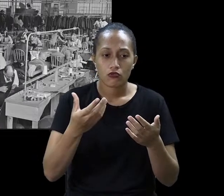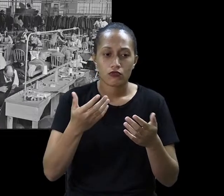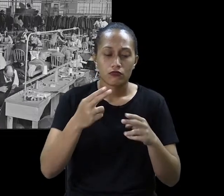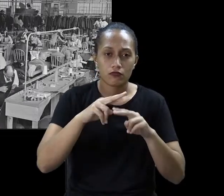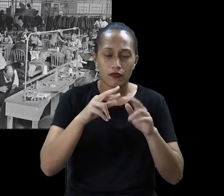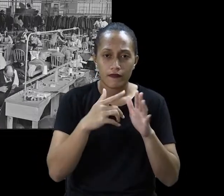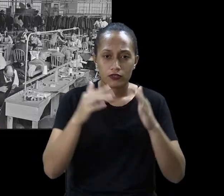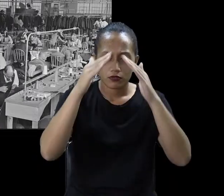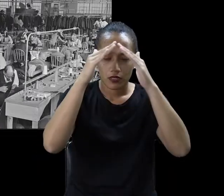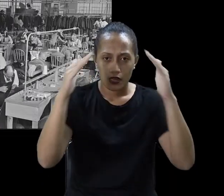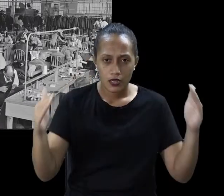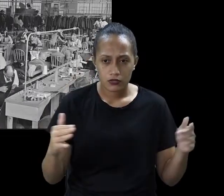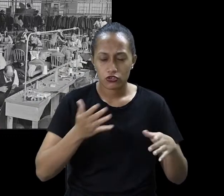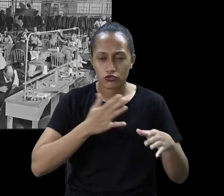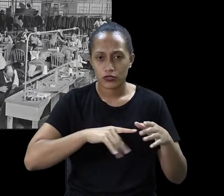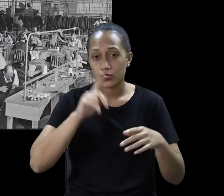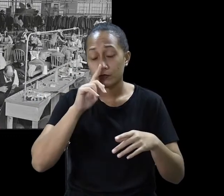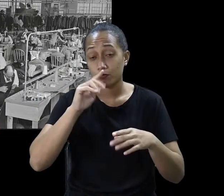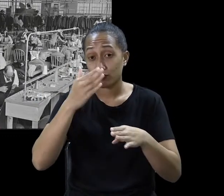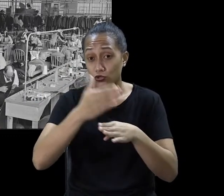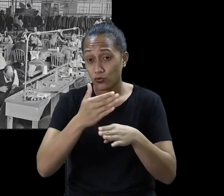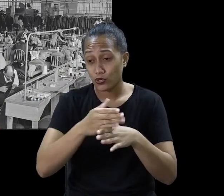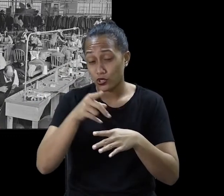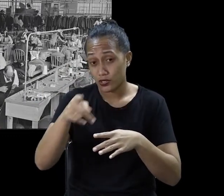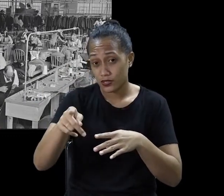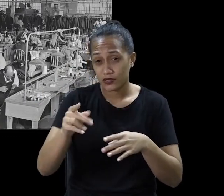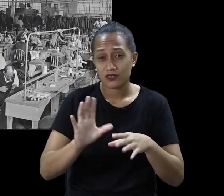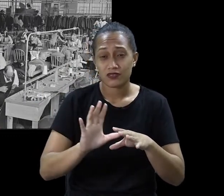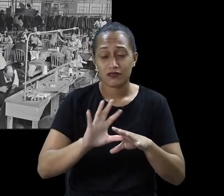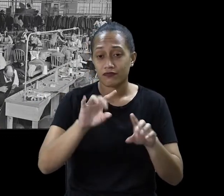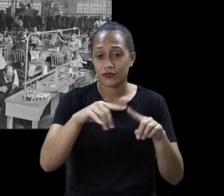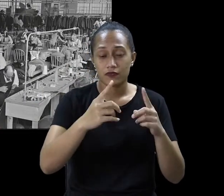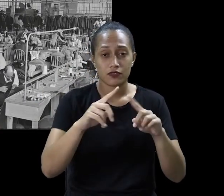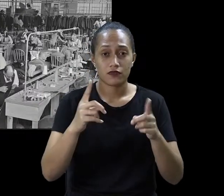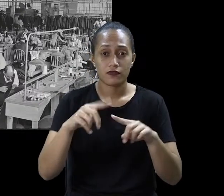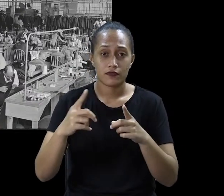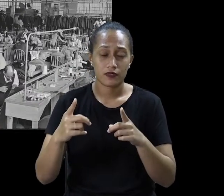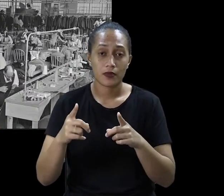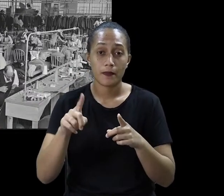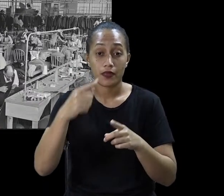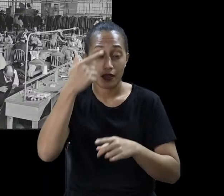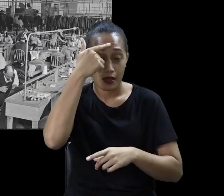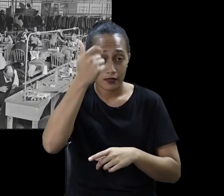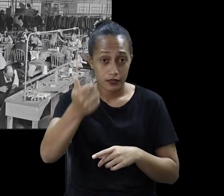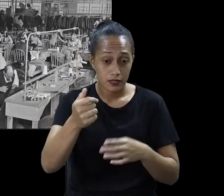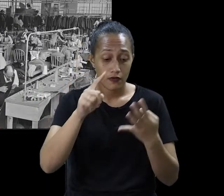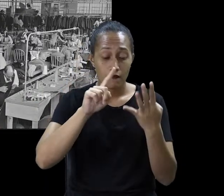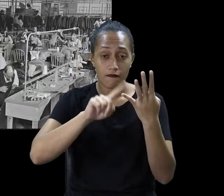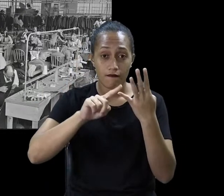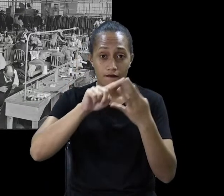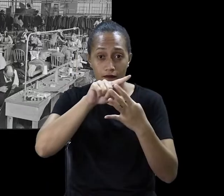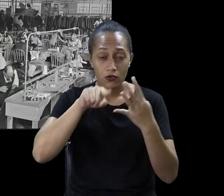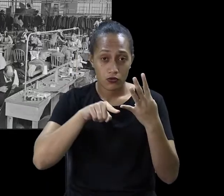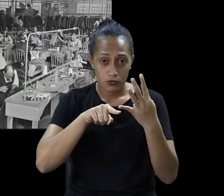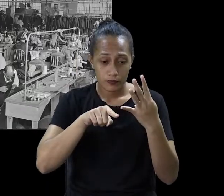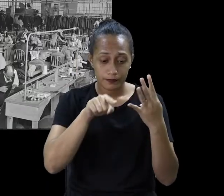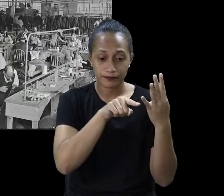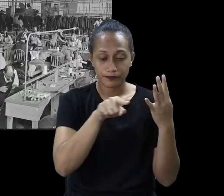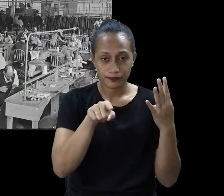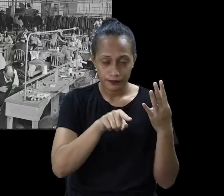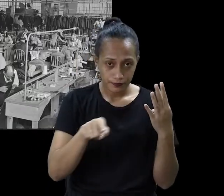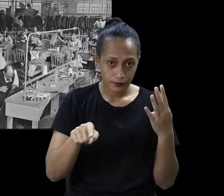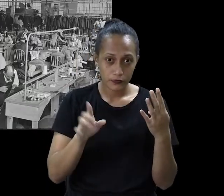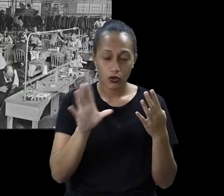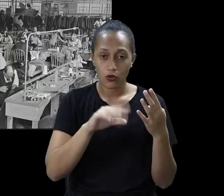of land, some people might say natural resources for this first factor of production. Now, another important factor of production,